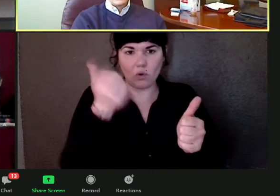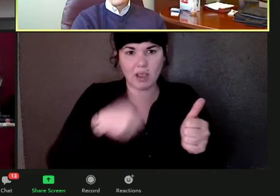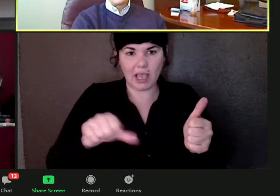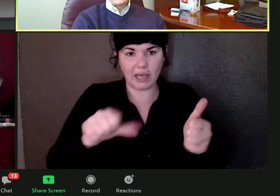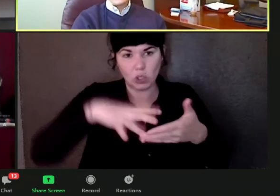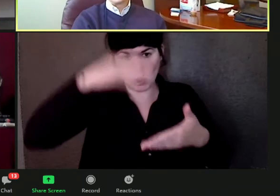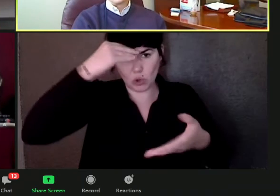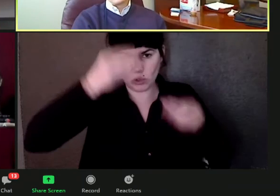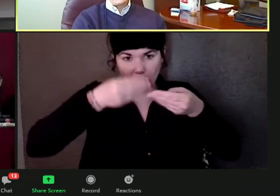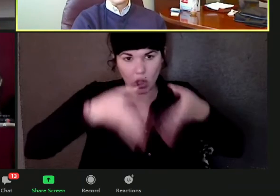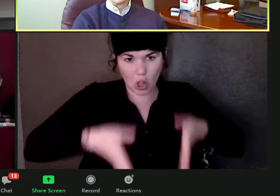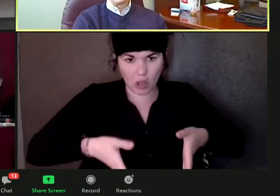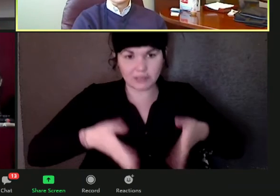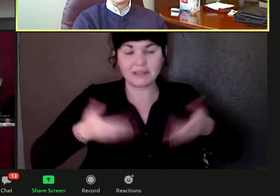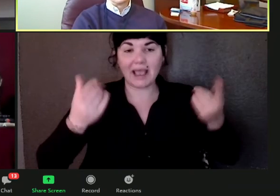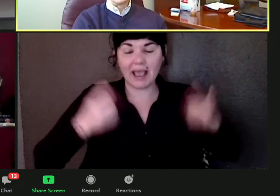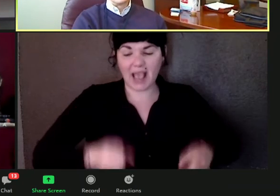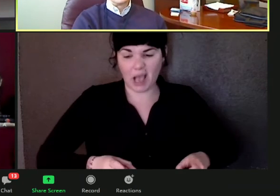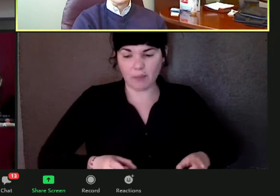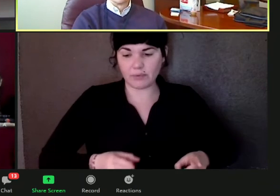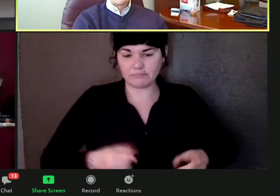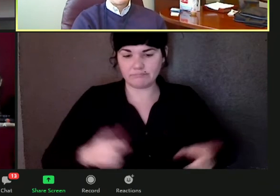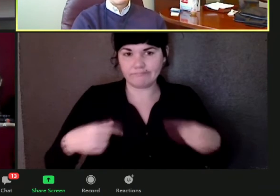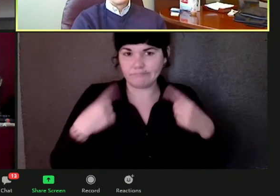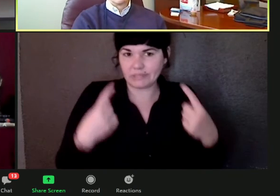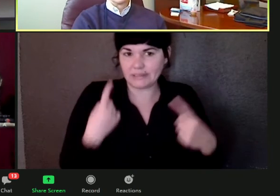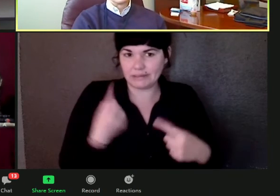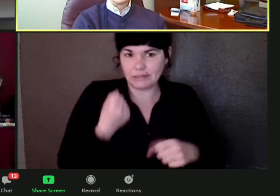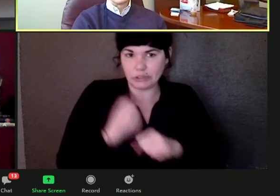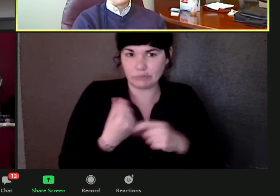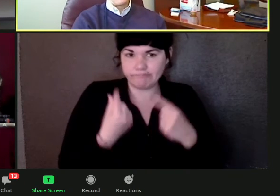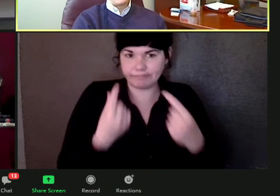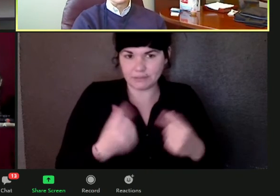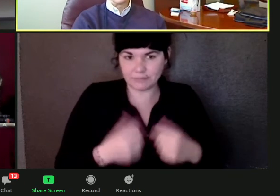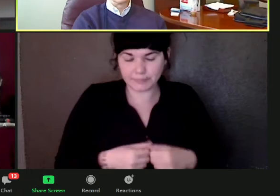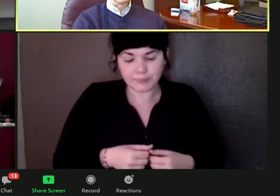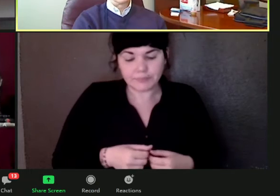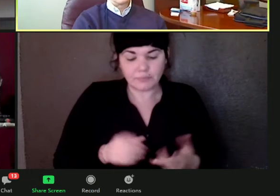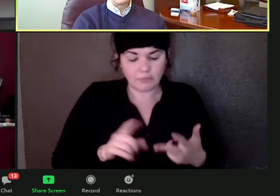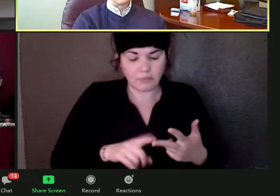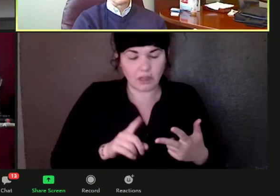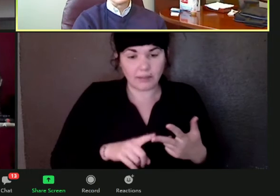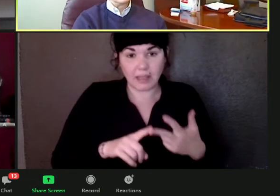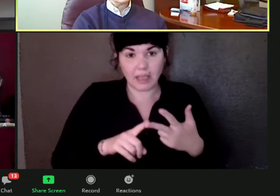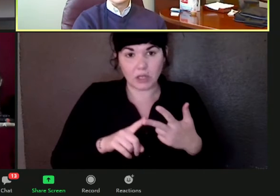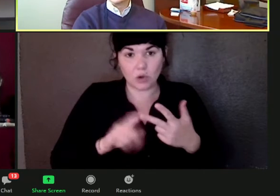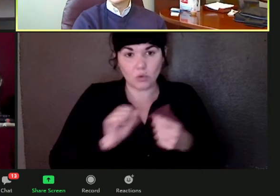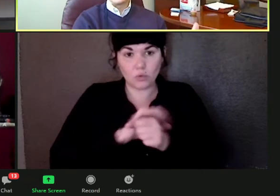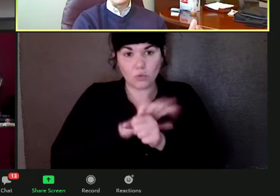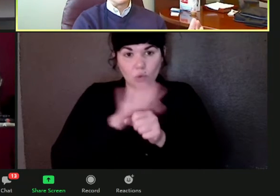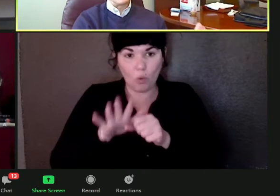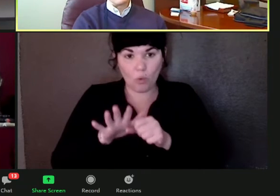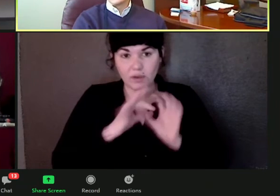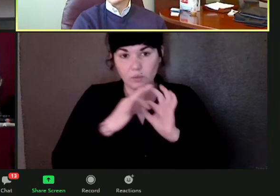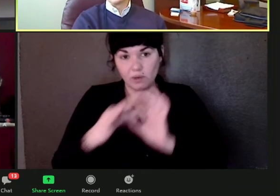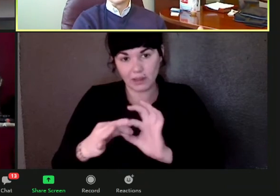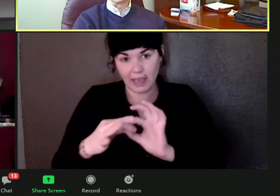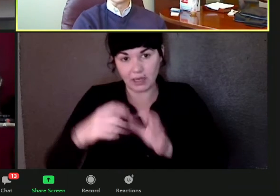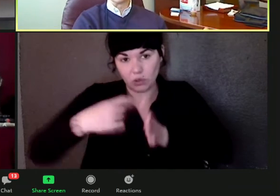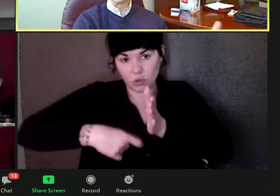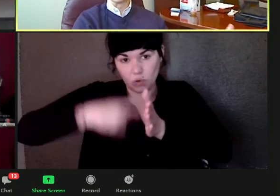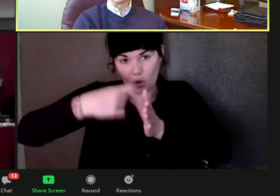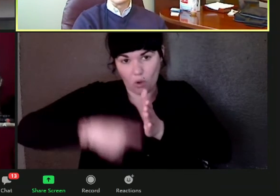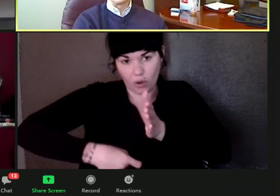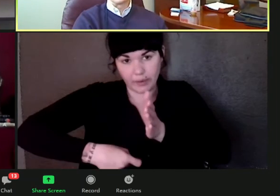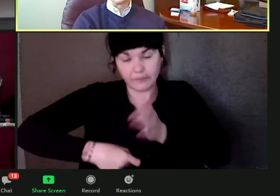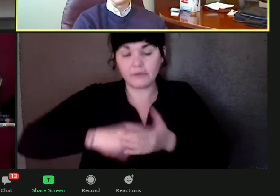And then last, there are ongoing, you know, COVID-related costs with, you know, cleaning and PPE equipment,